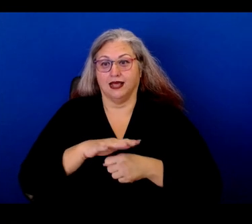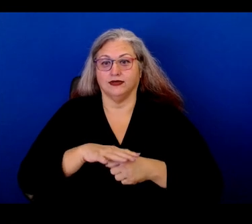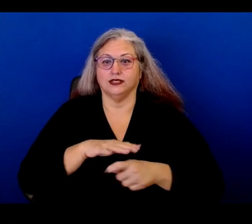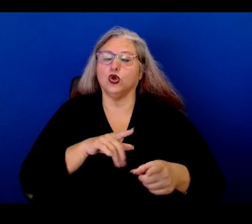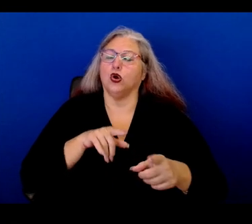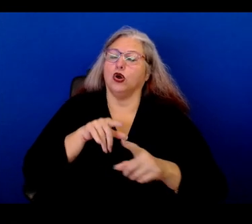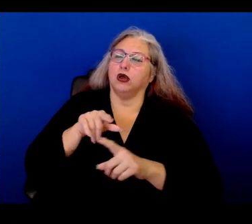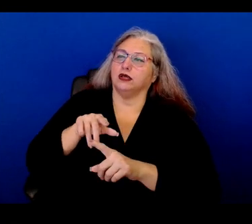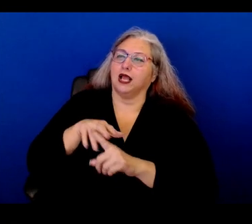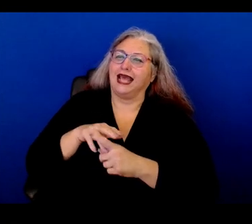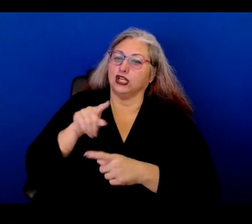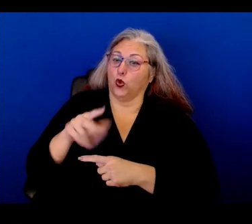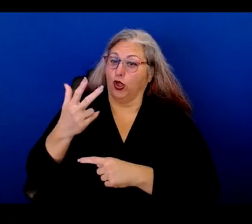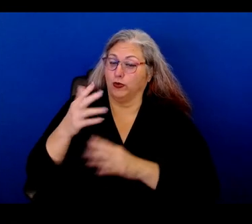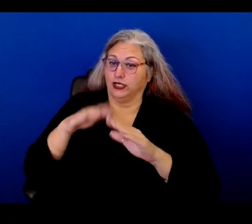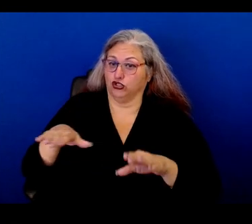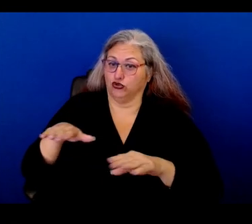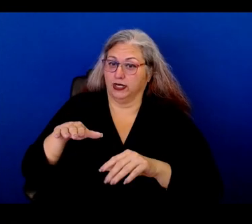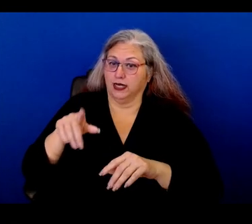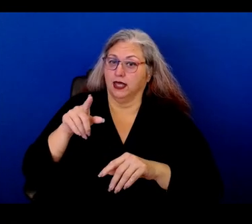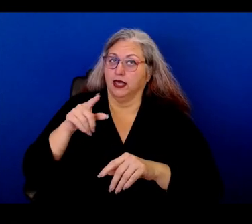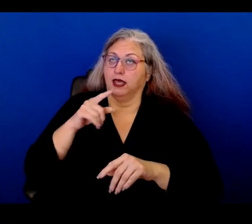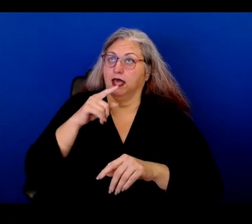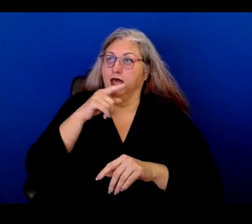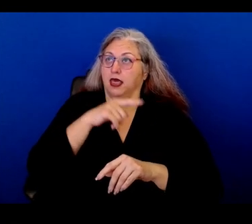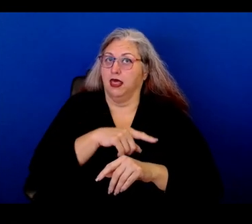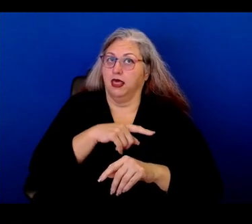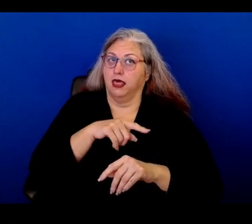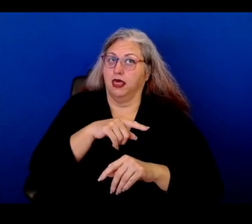give context, your three children have